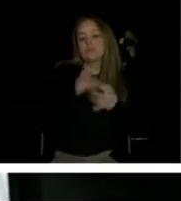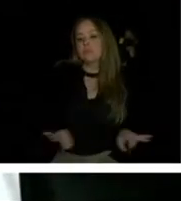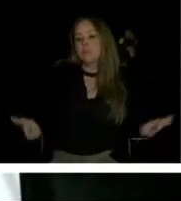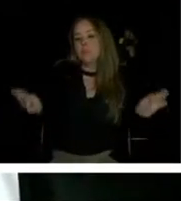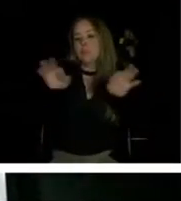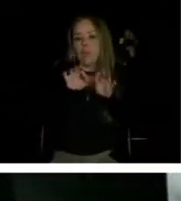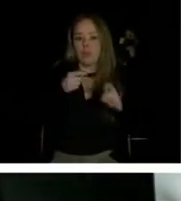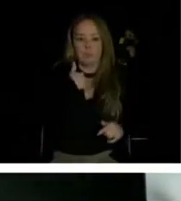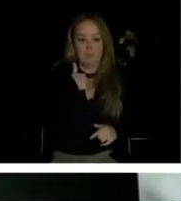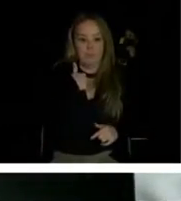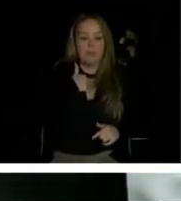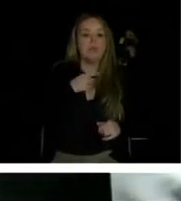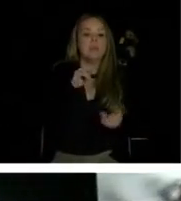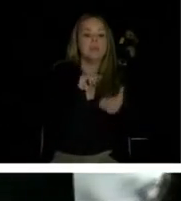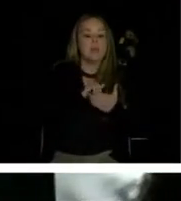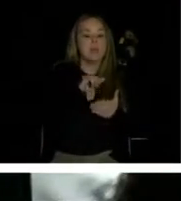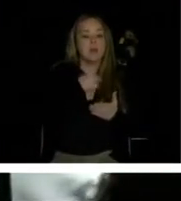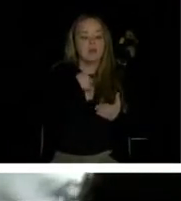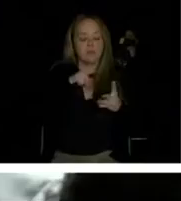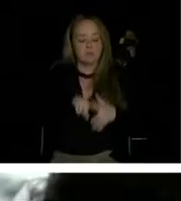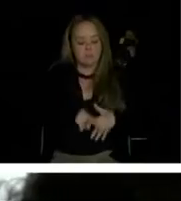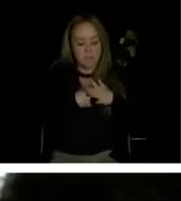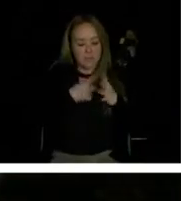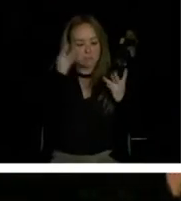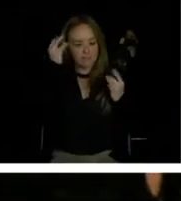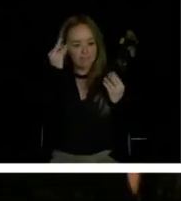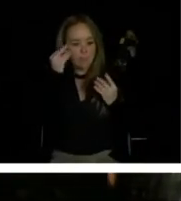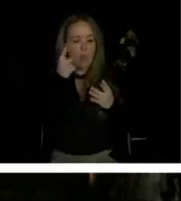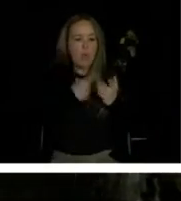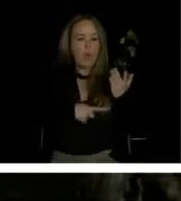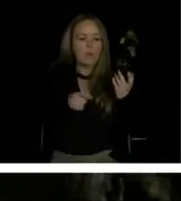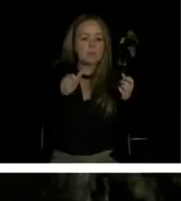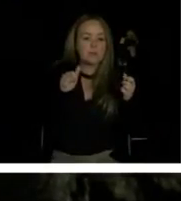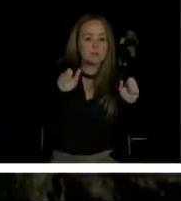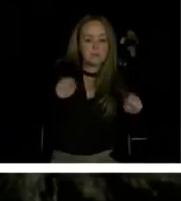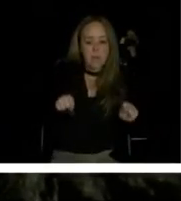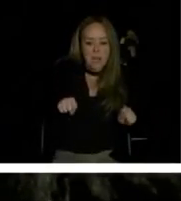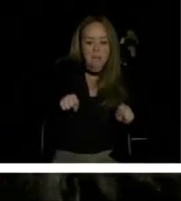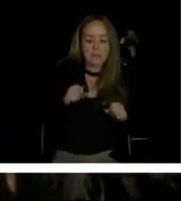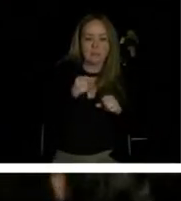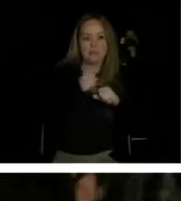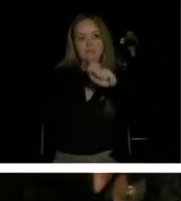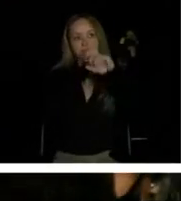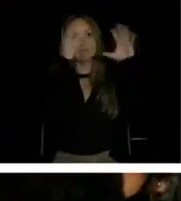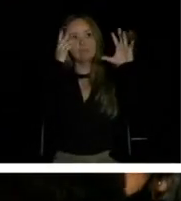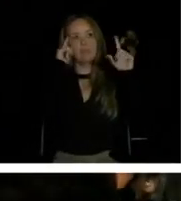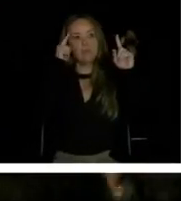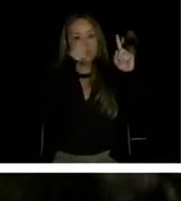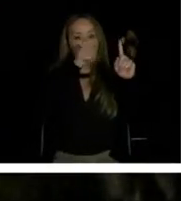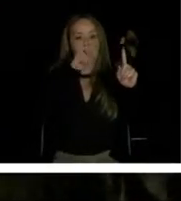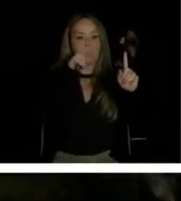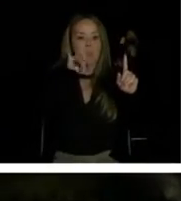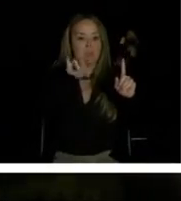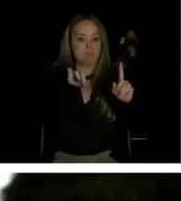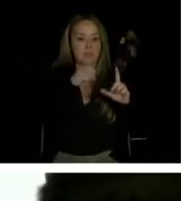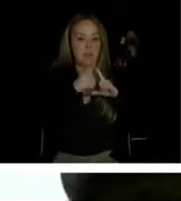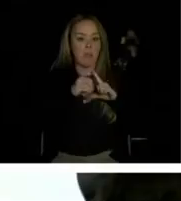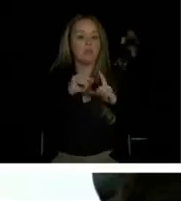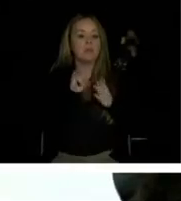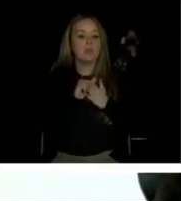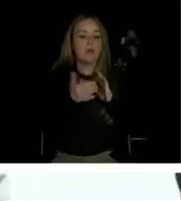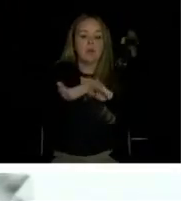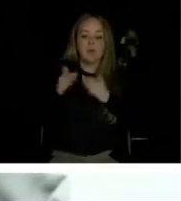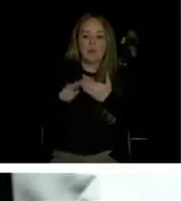important to me, as we begin to think about what's possible for El Paso ISD, that's something that is a